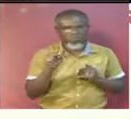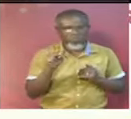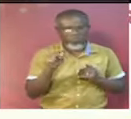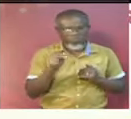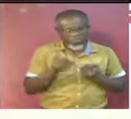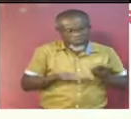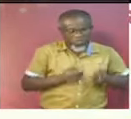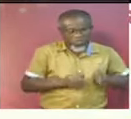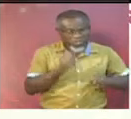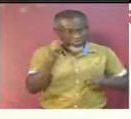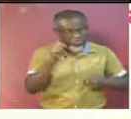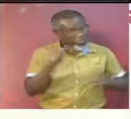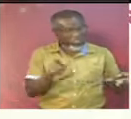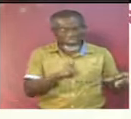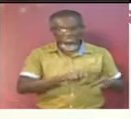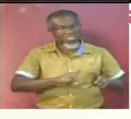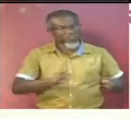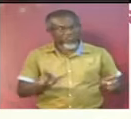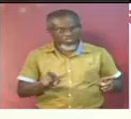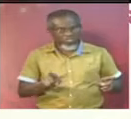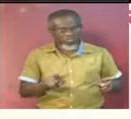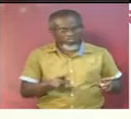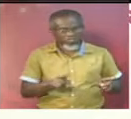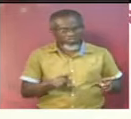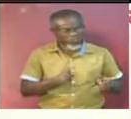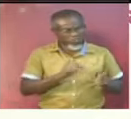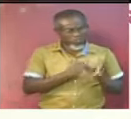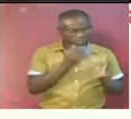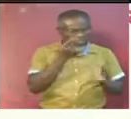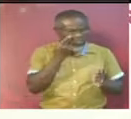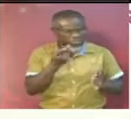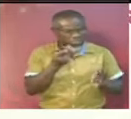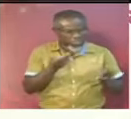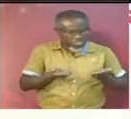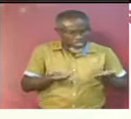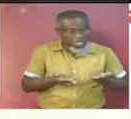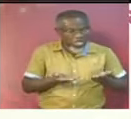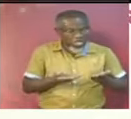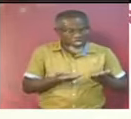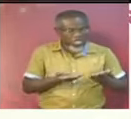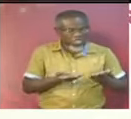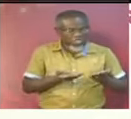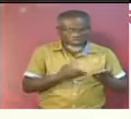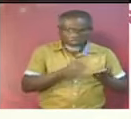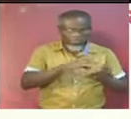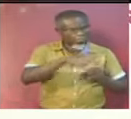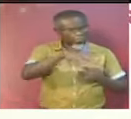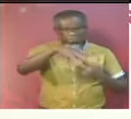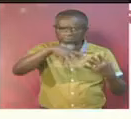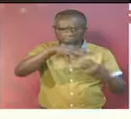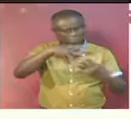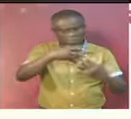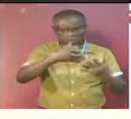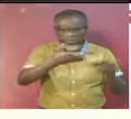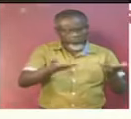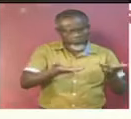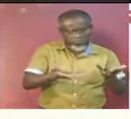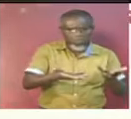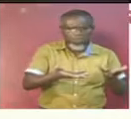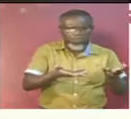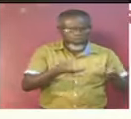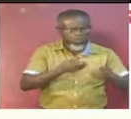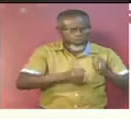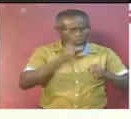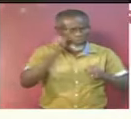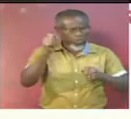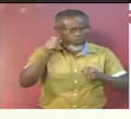seen largely just mirrors the ethnic mix in the population. We have not necessarily collected all the ethnicity variables